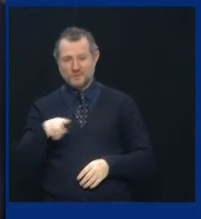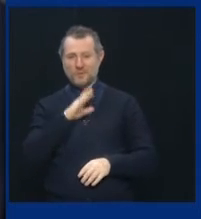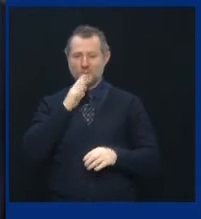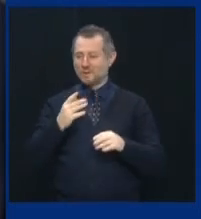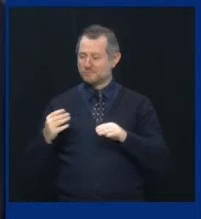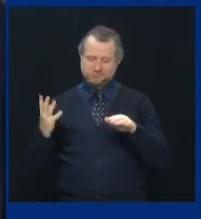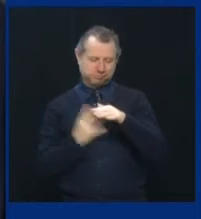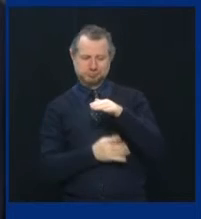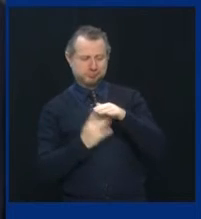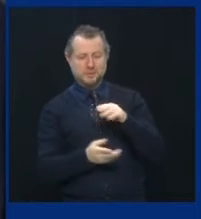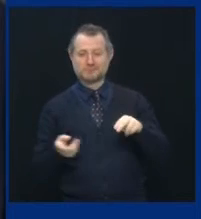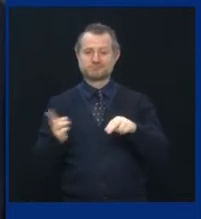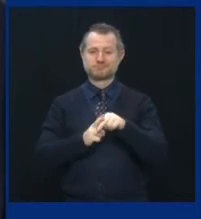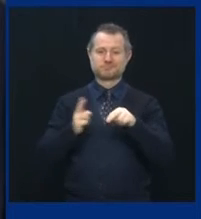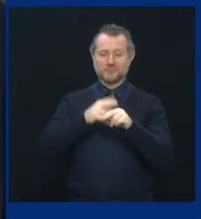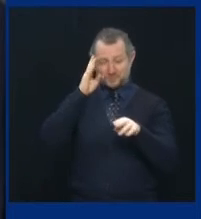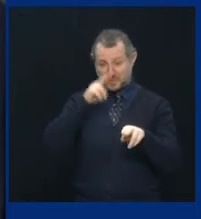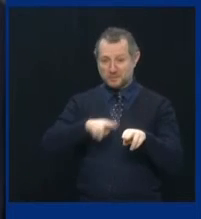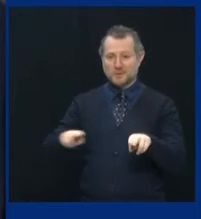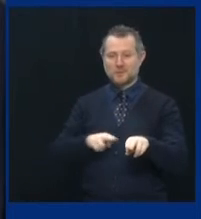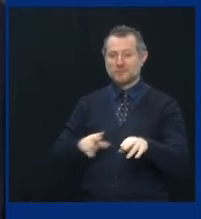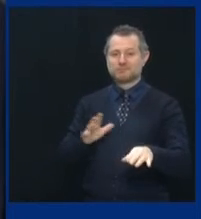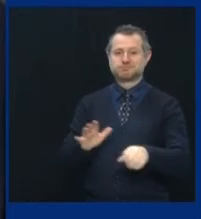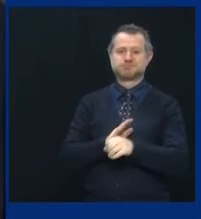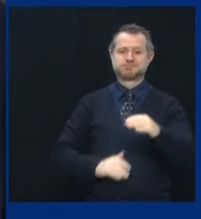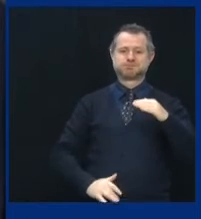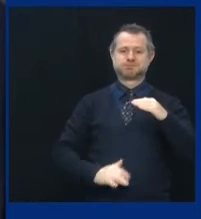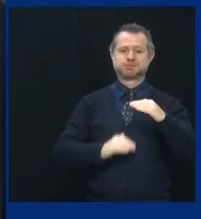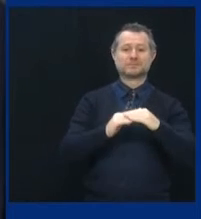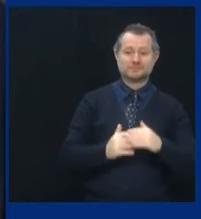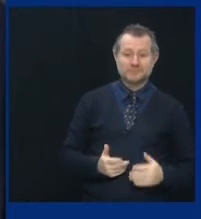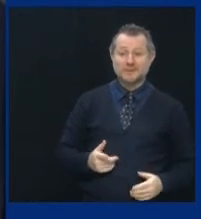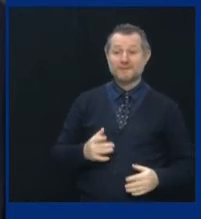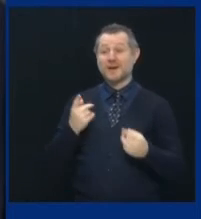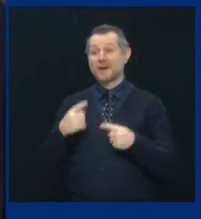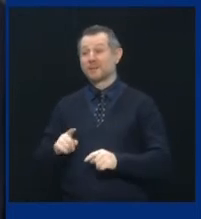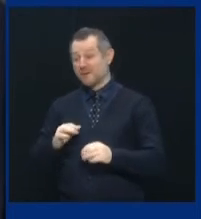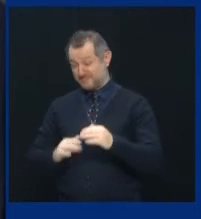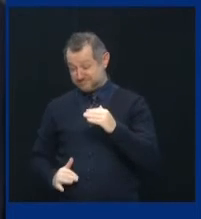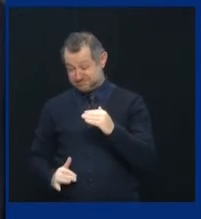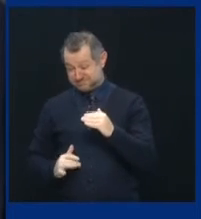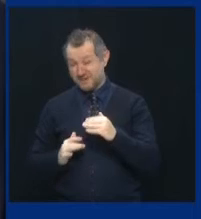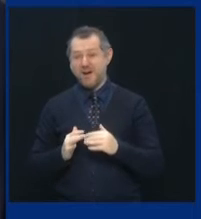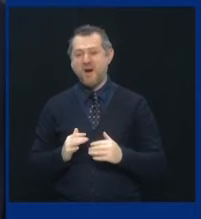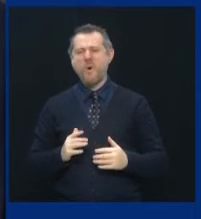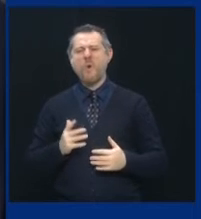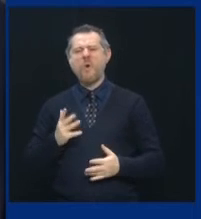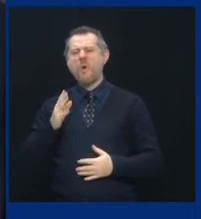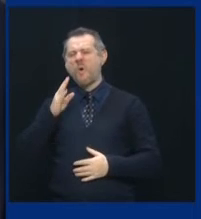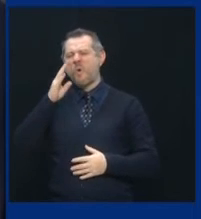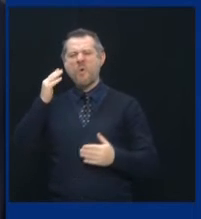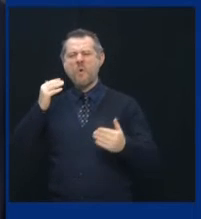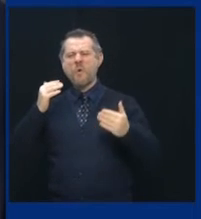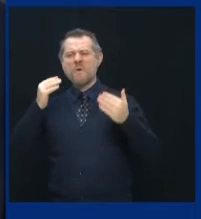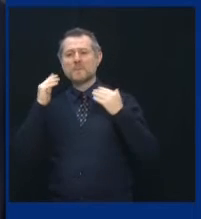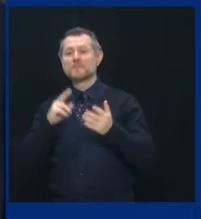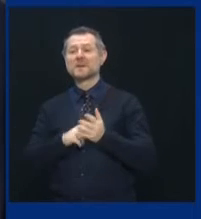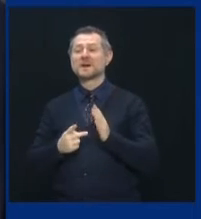That is a function of math. When you run into a hospital capacity issue, then we have to close down the